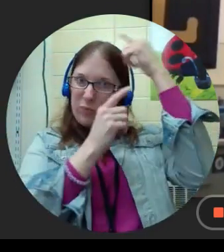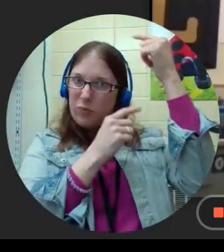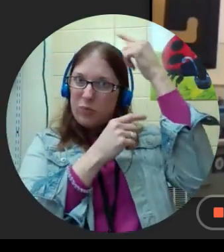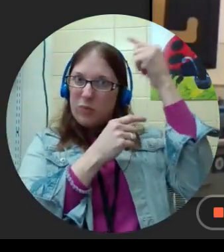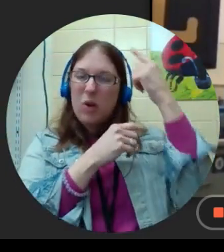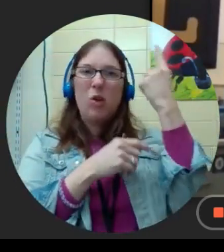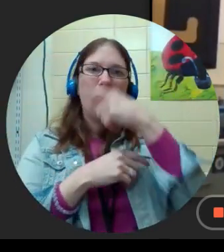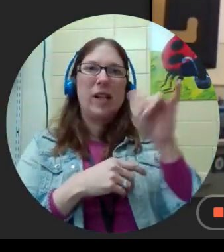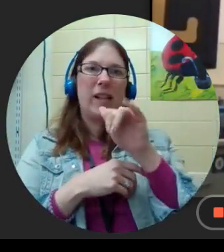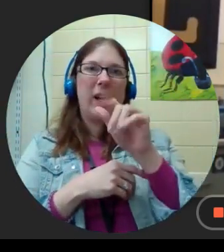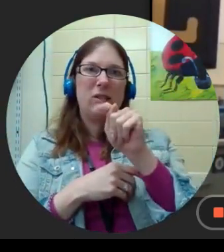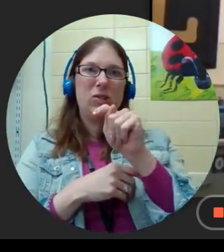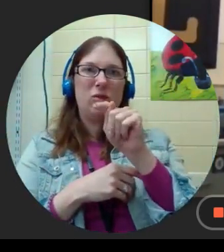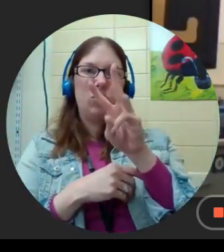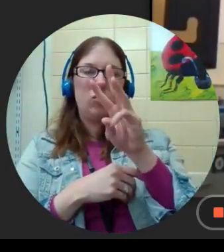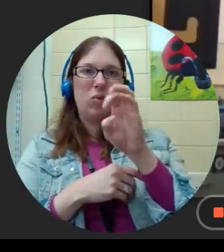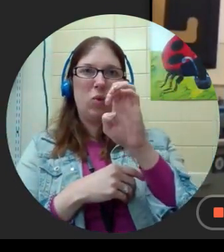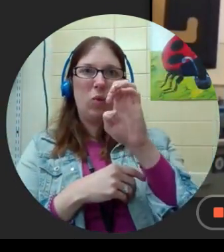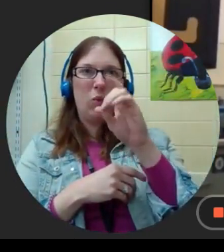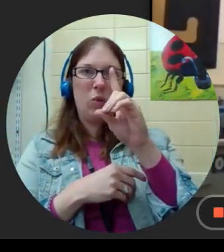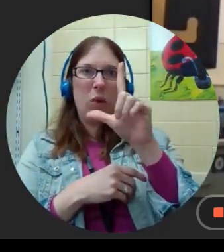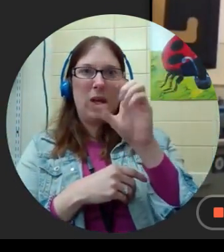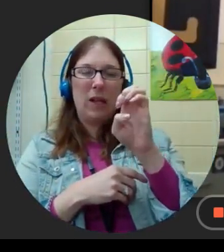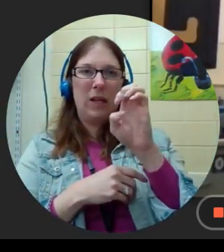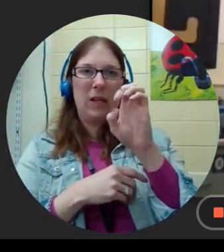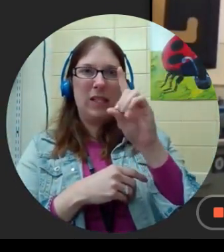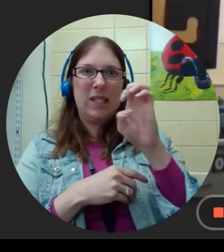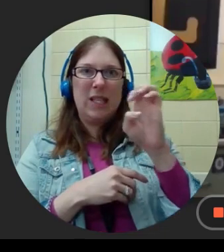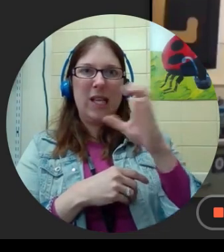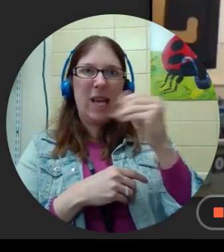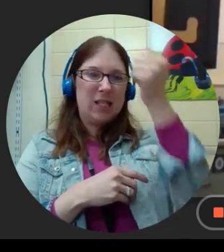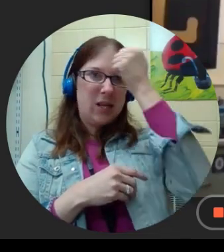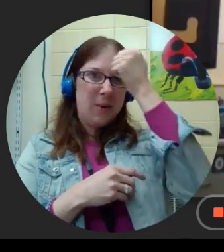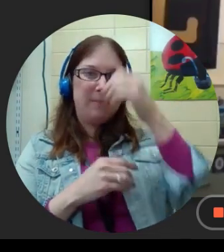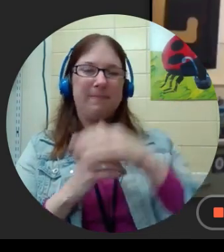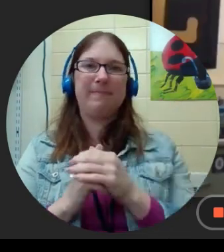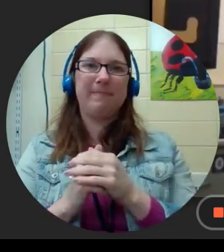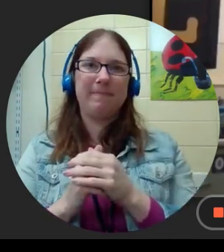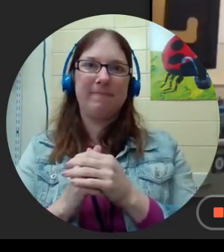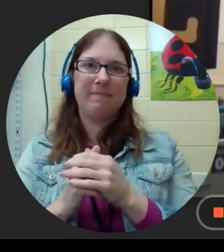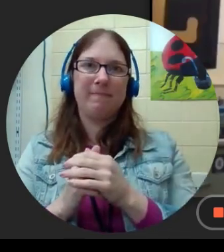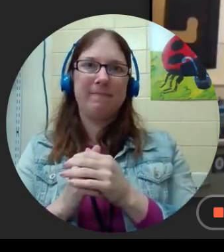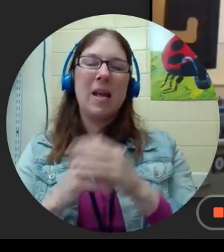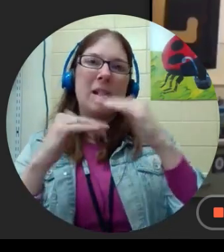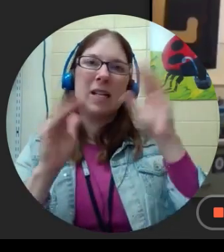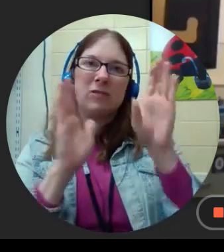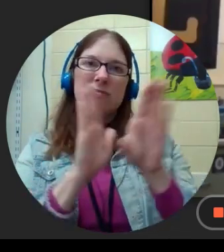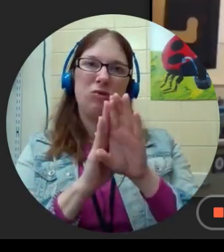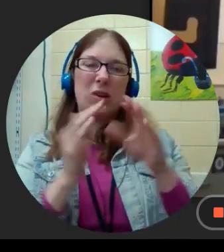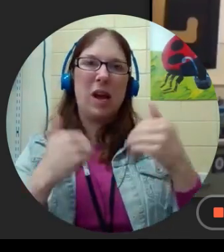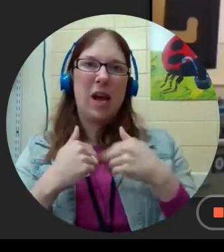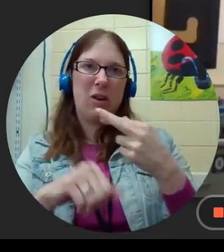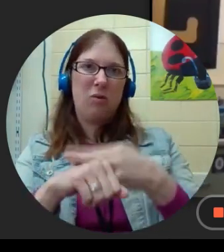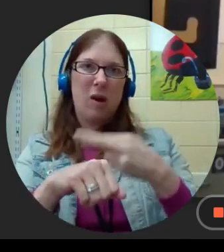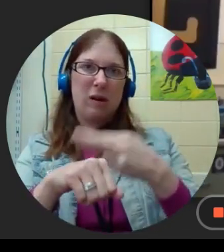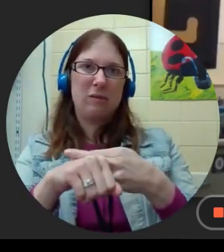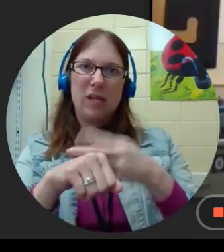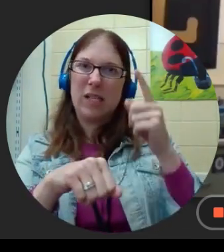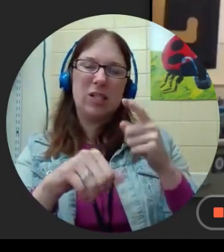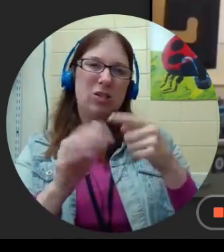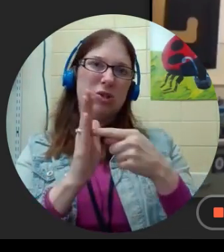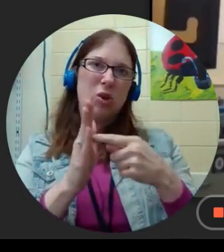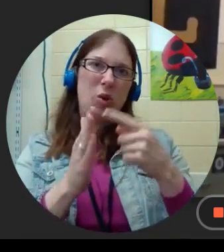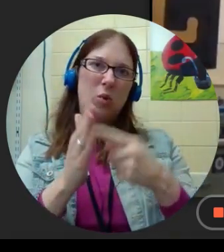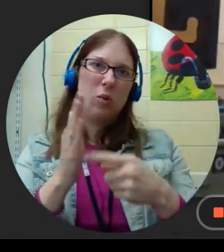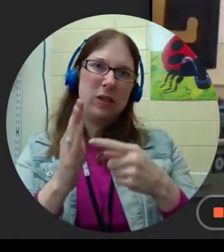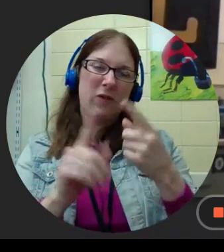funny. For the last truth, I went to the windowsill for my Keep Going rock. I didn't have to show anyone what it said, but it was still